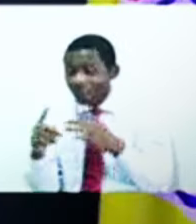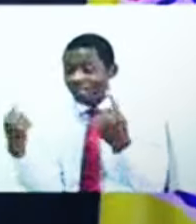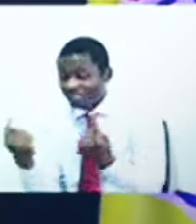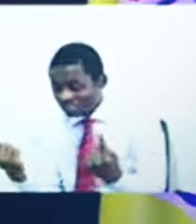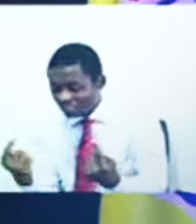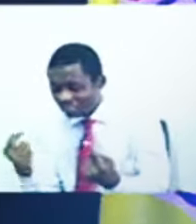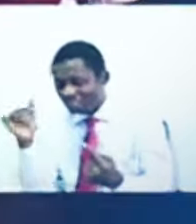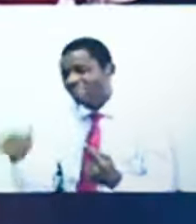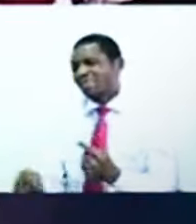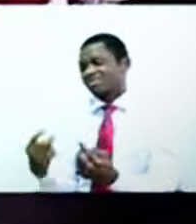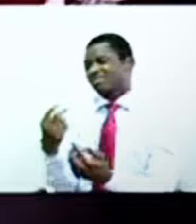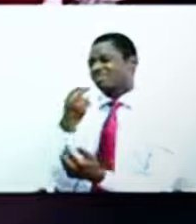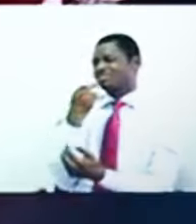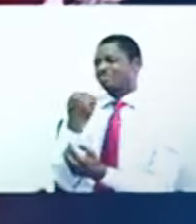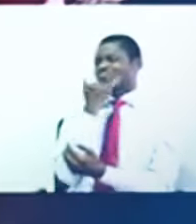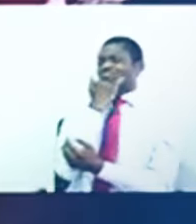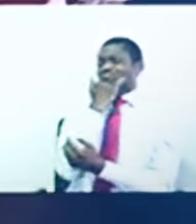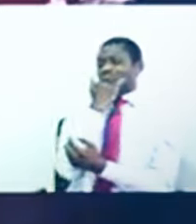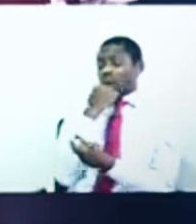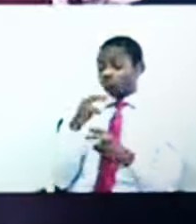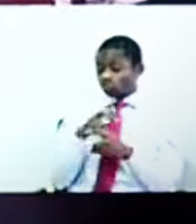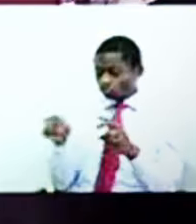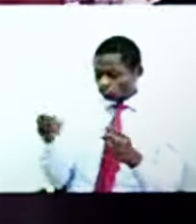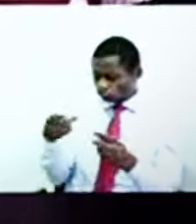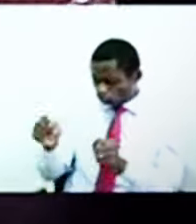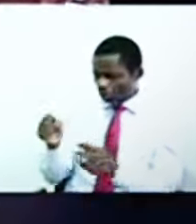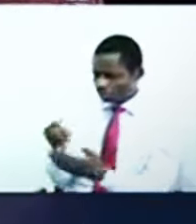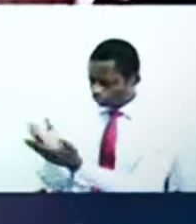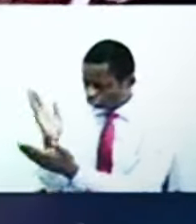says no. That if we see that we have